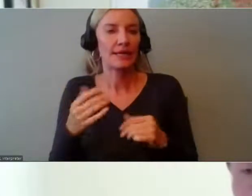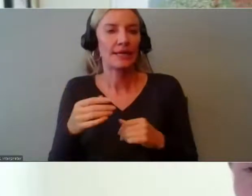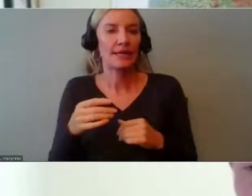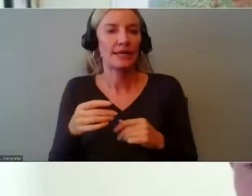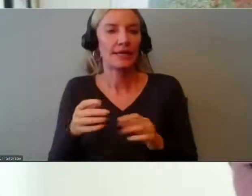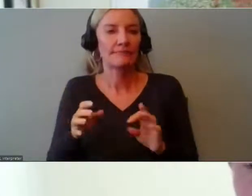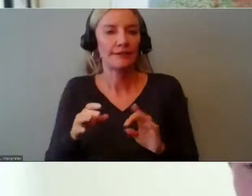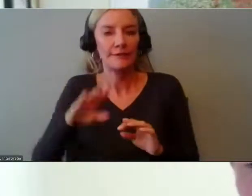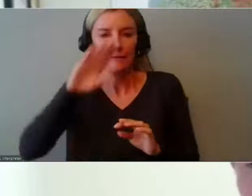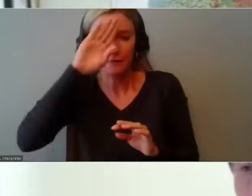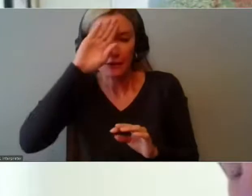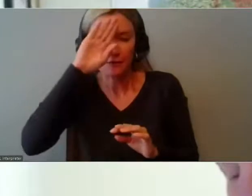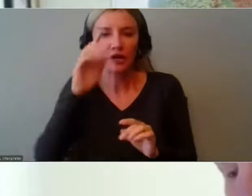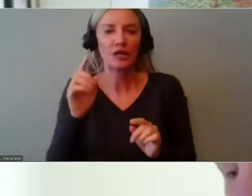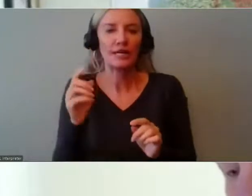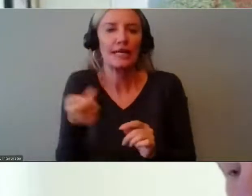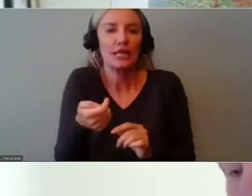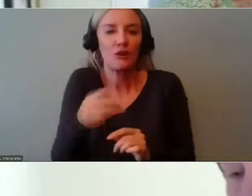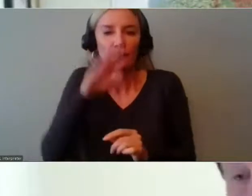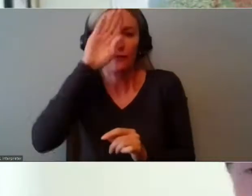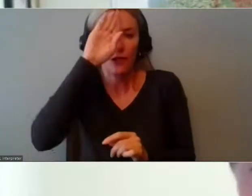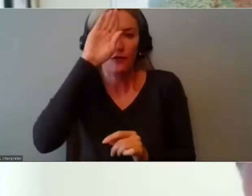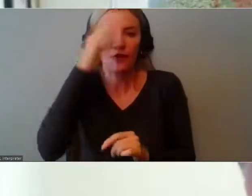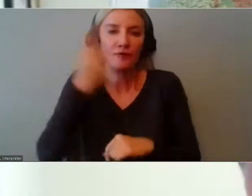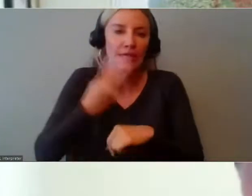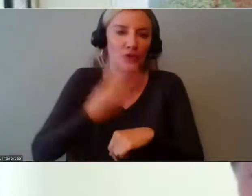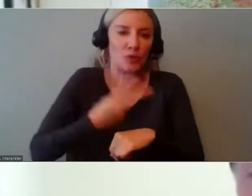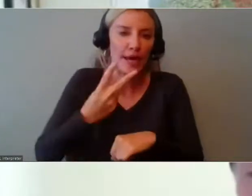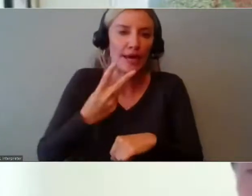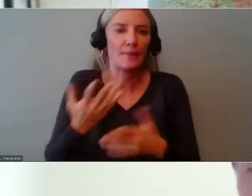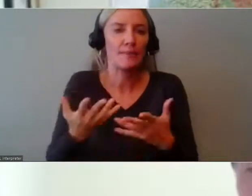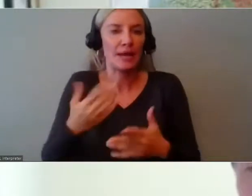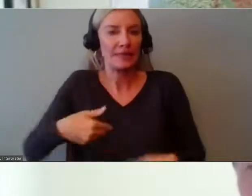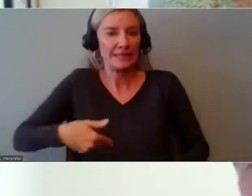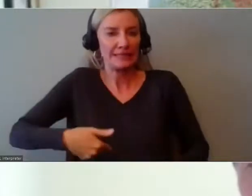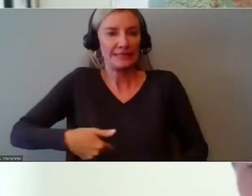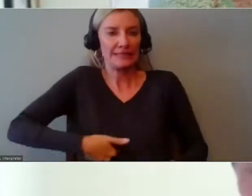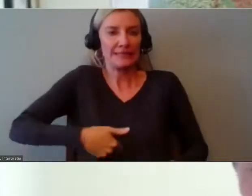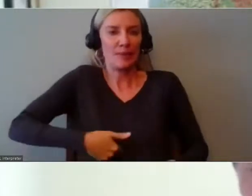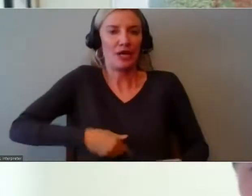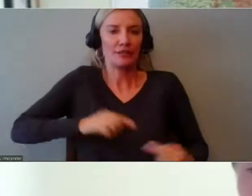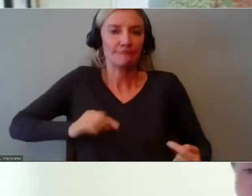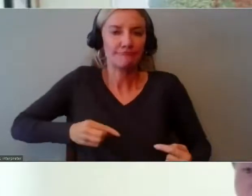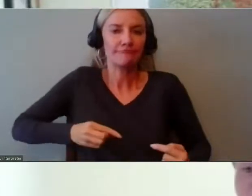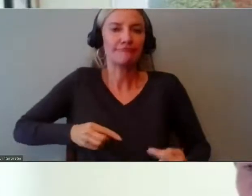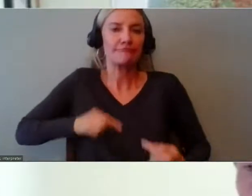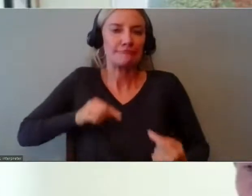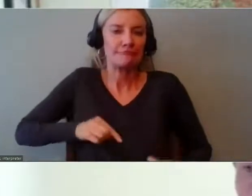or two. Some will have some stomach upset.